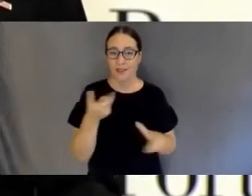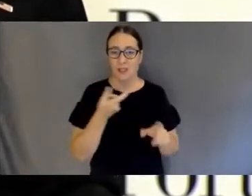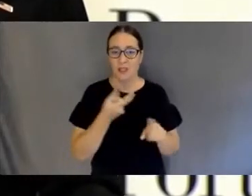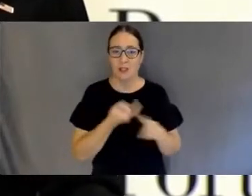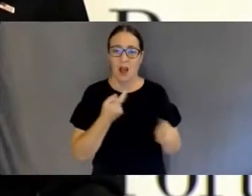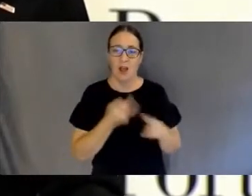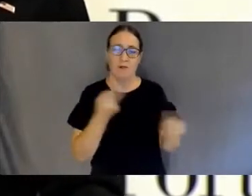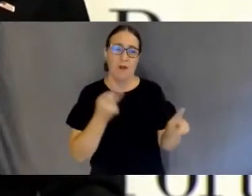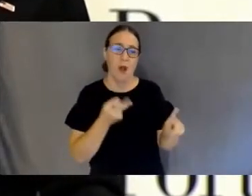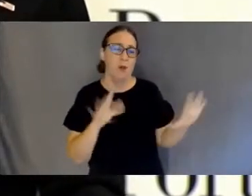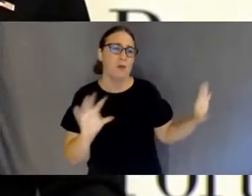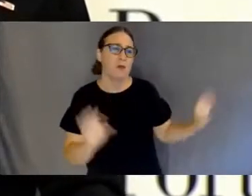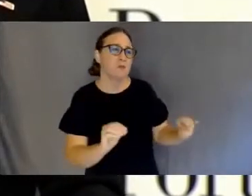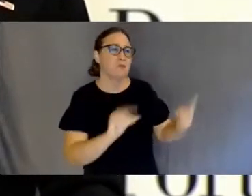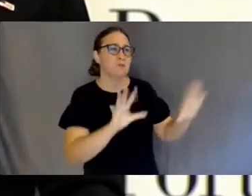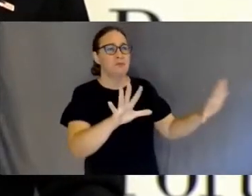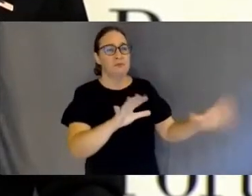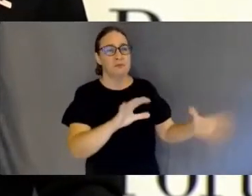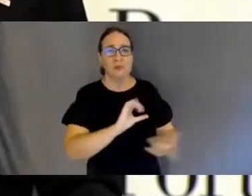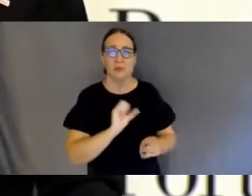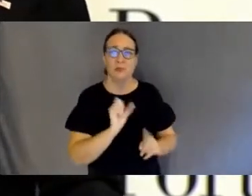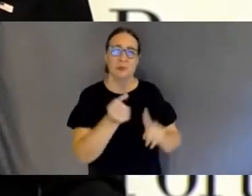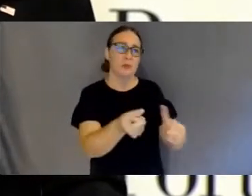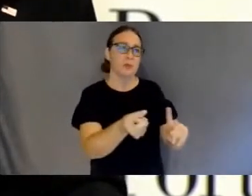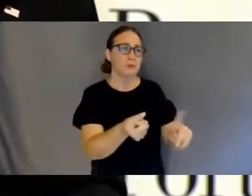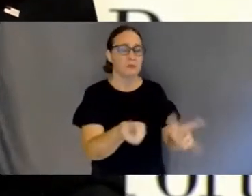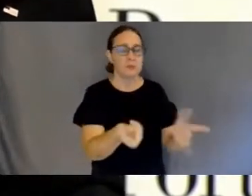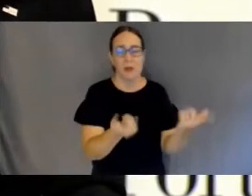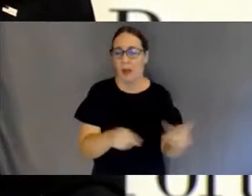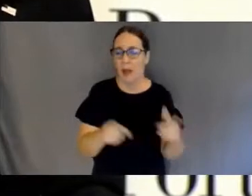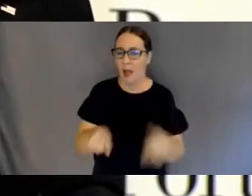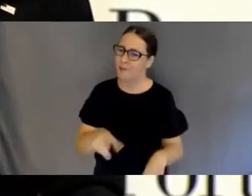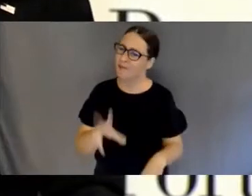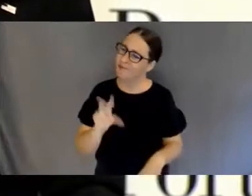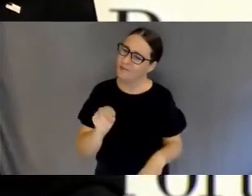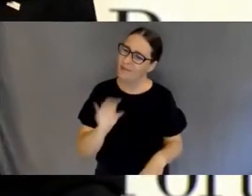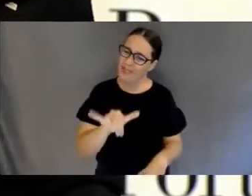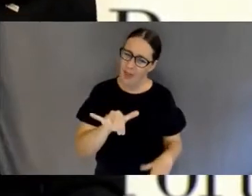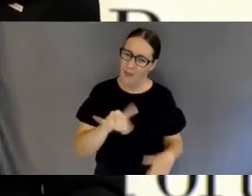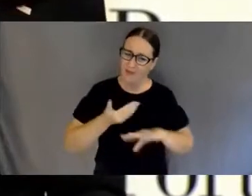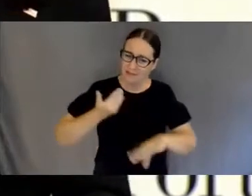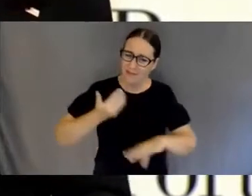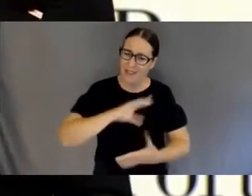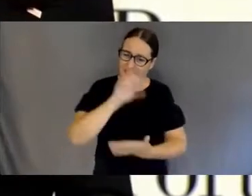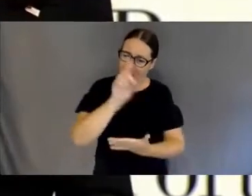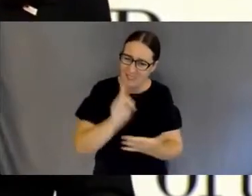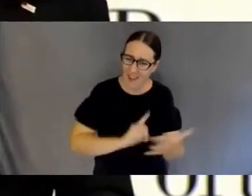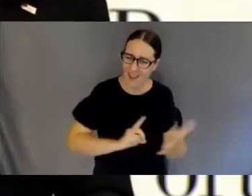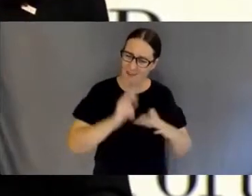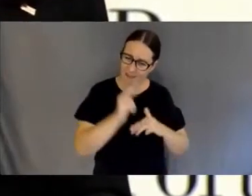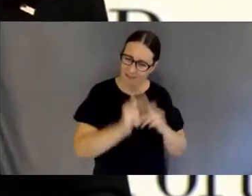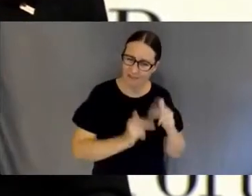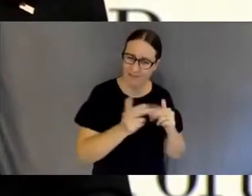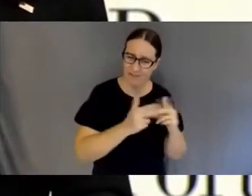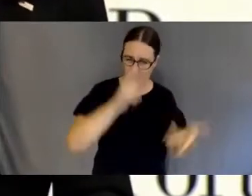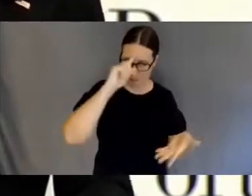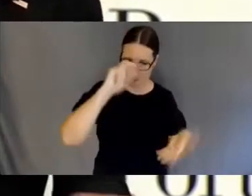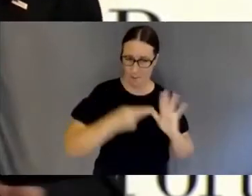or circumstance. It was a design, and intentional in that